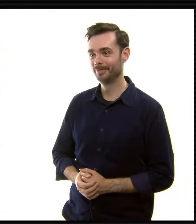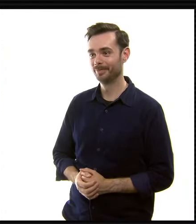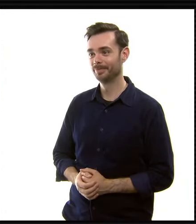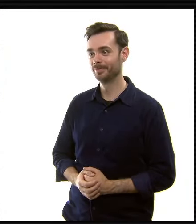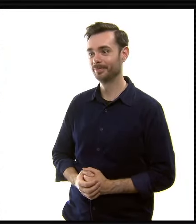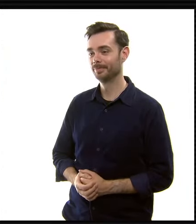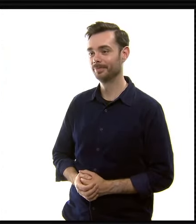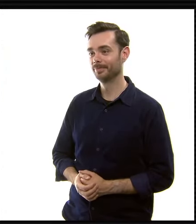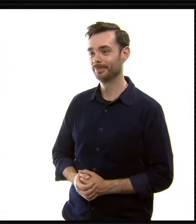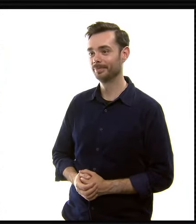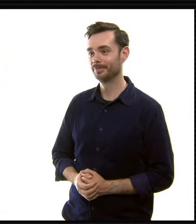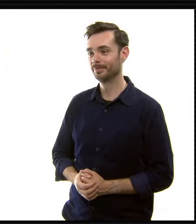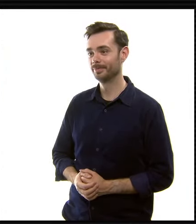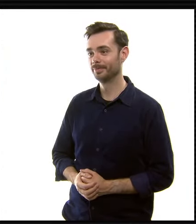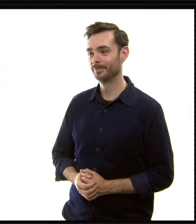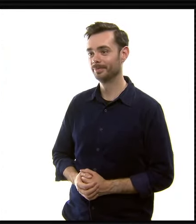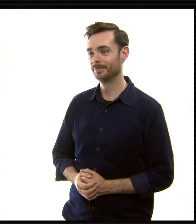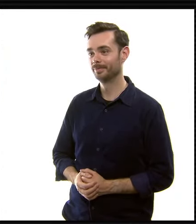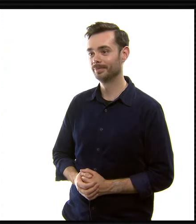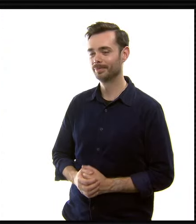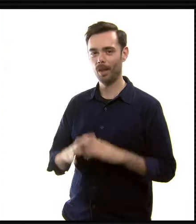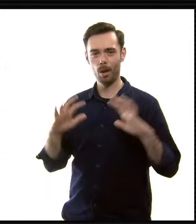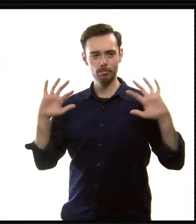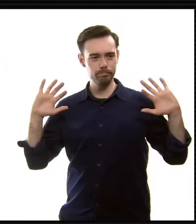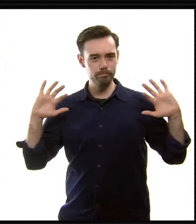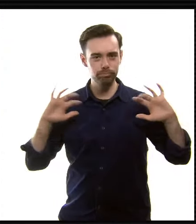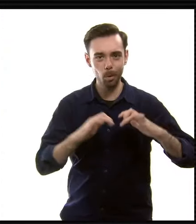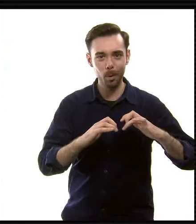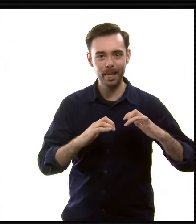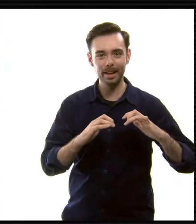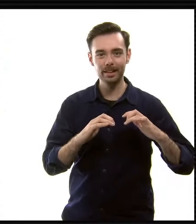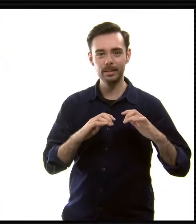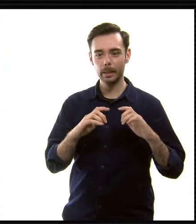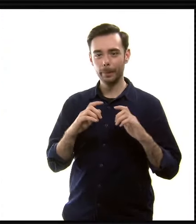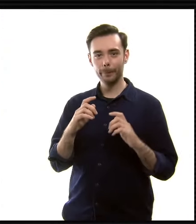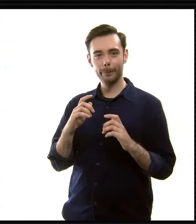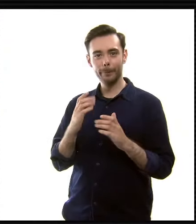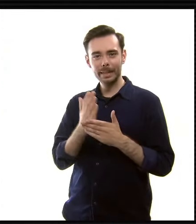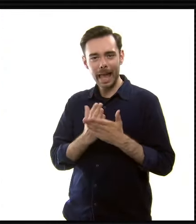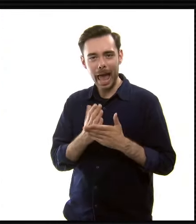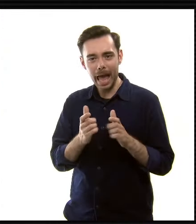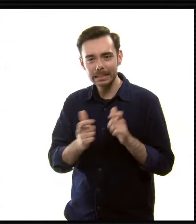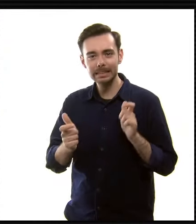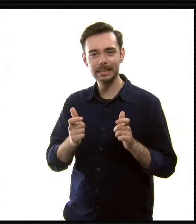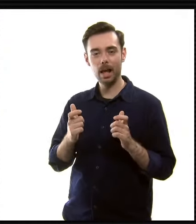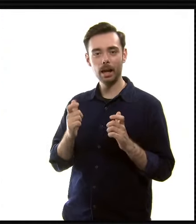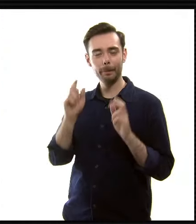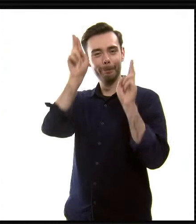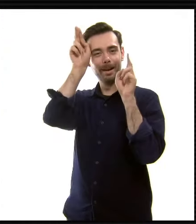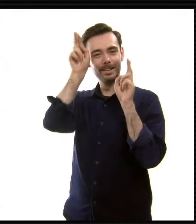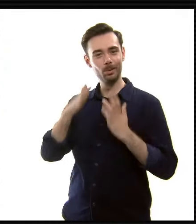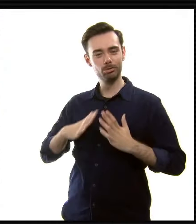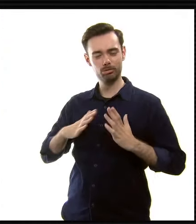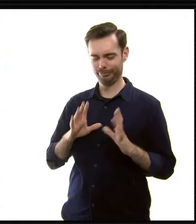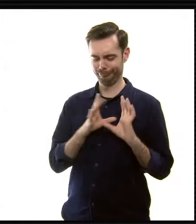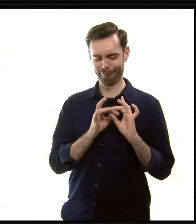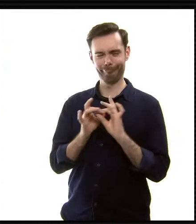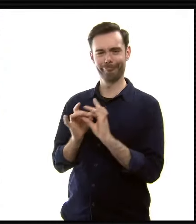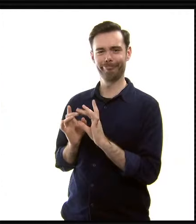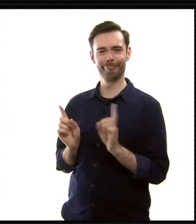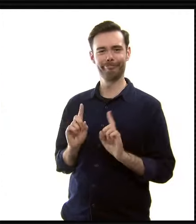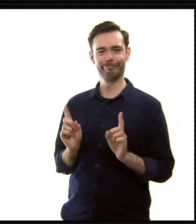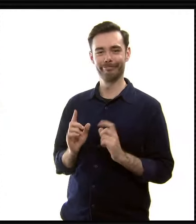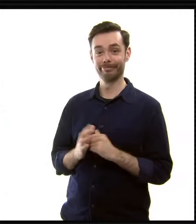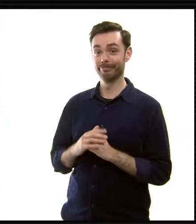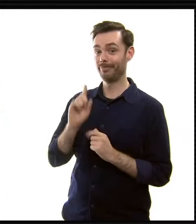Now, brawling with baguettes and bunny costumes, what could possibly be the meaning of all this? Now, the answer to all this oddness